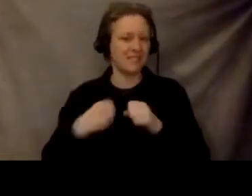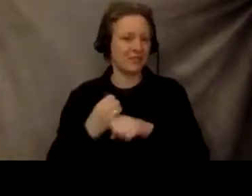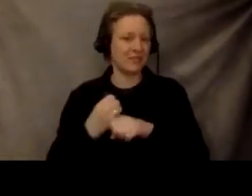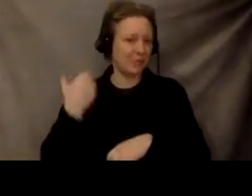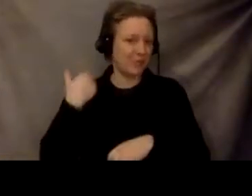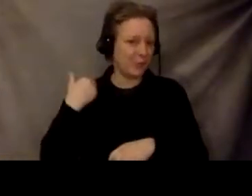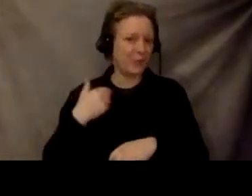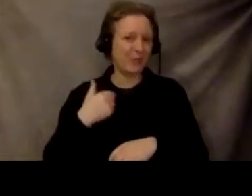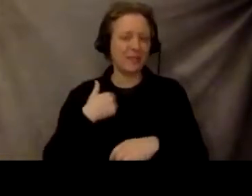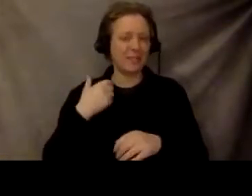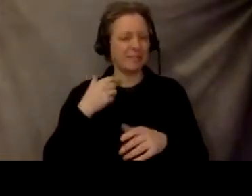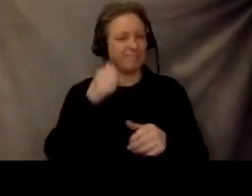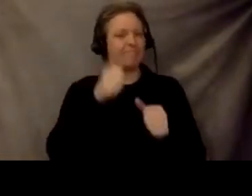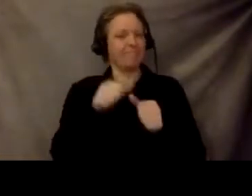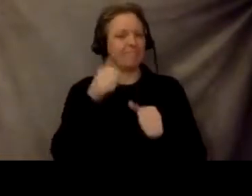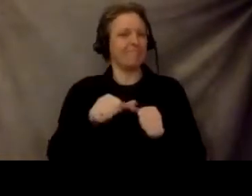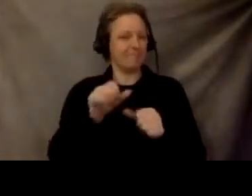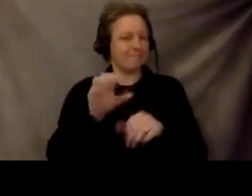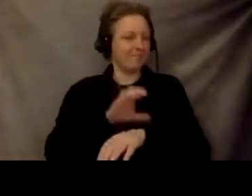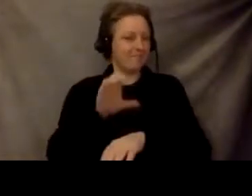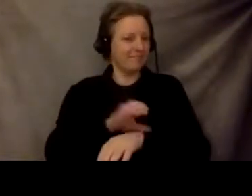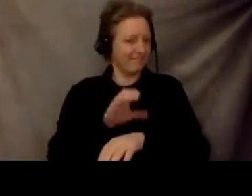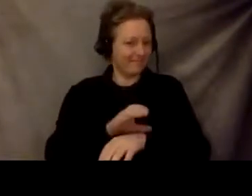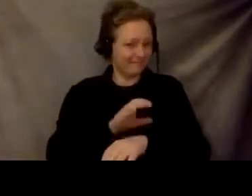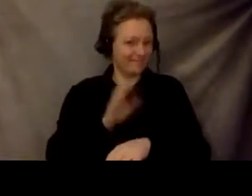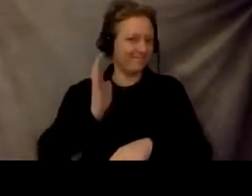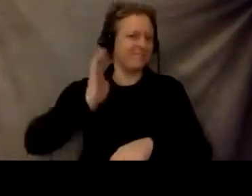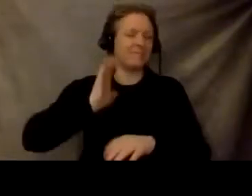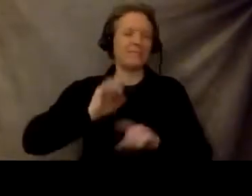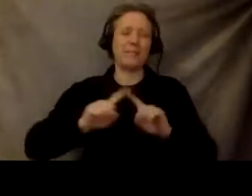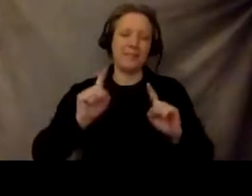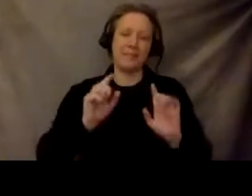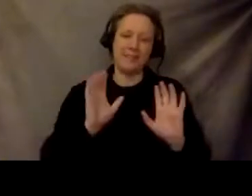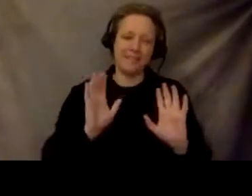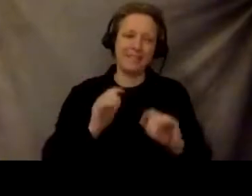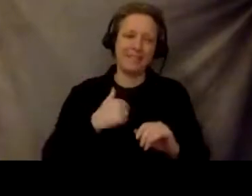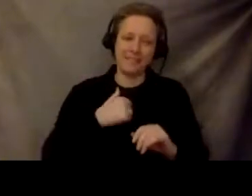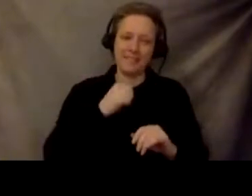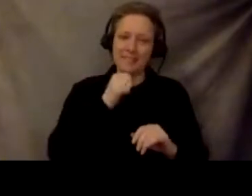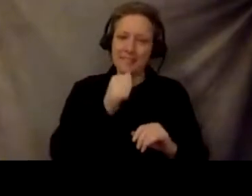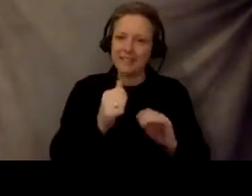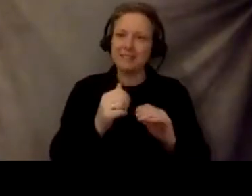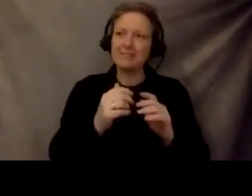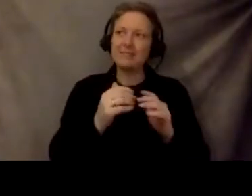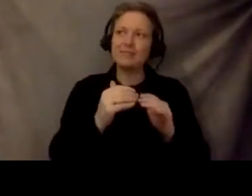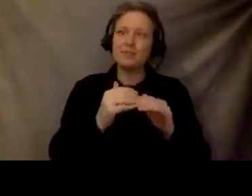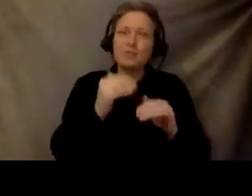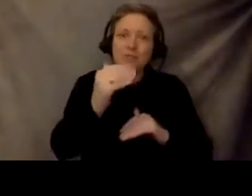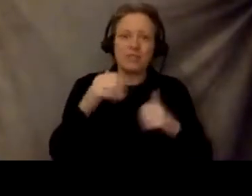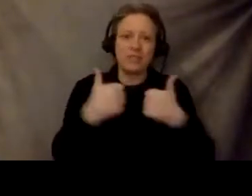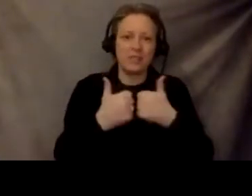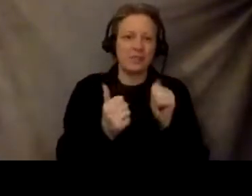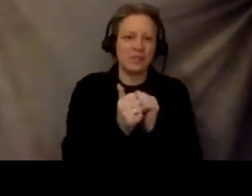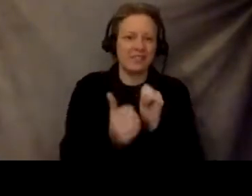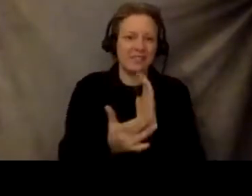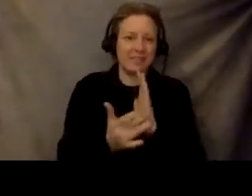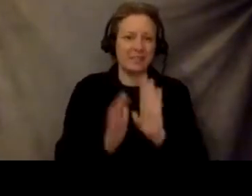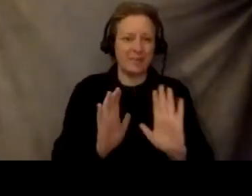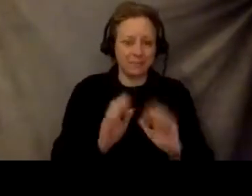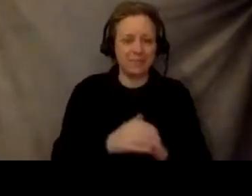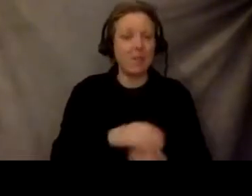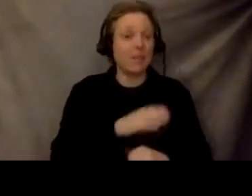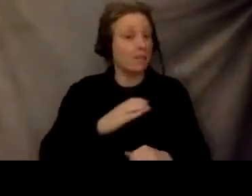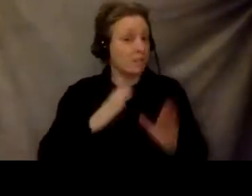technologically challenged. I guess, Commissioner, I've known you for quite a while, and we're cousins, right?